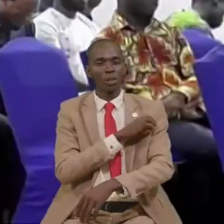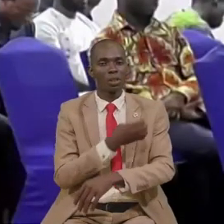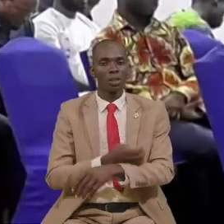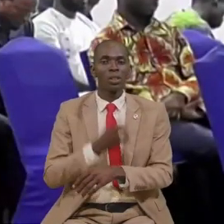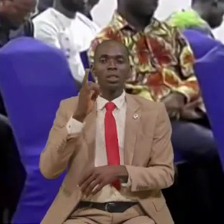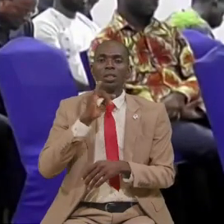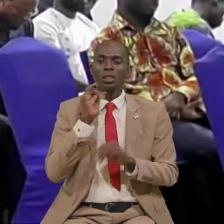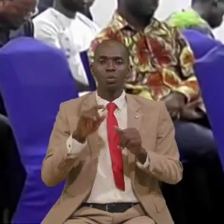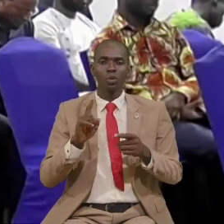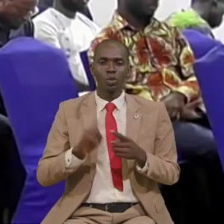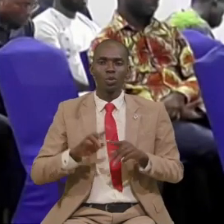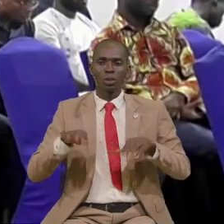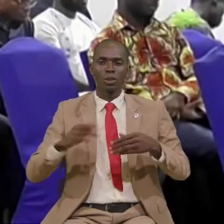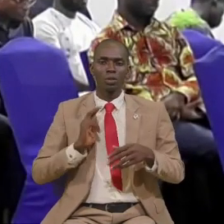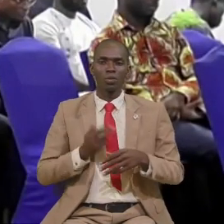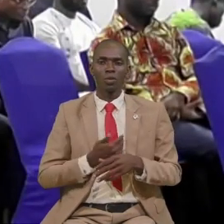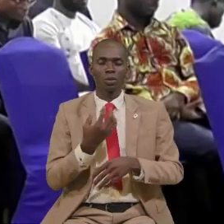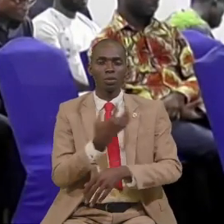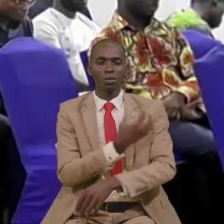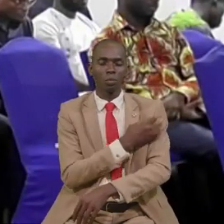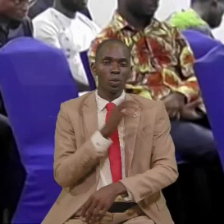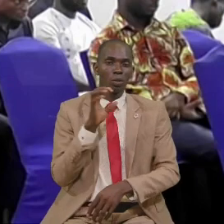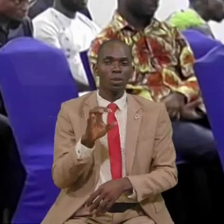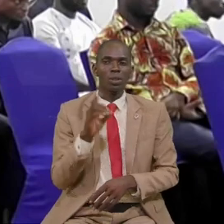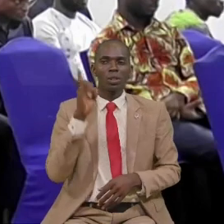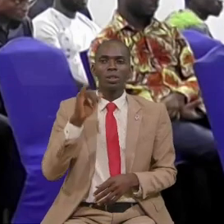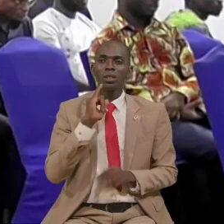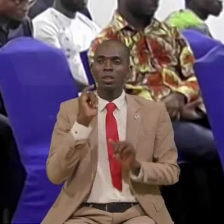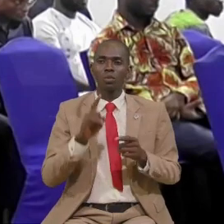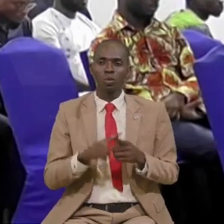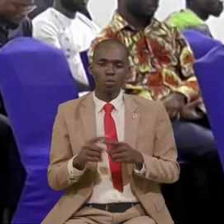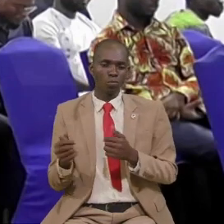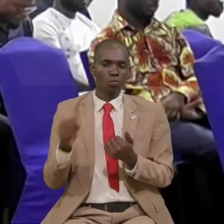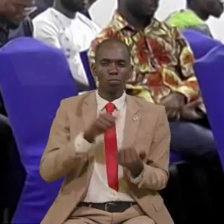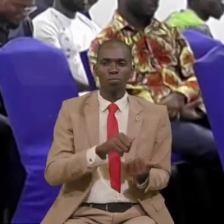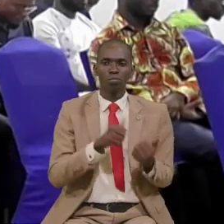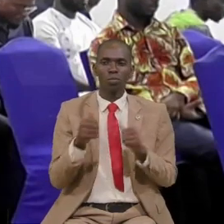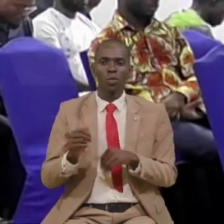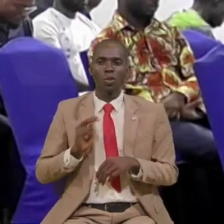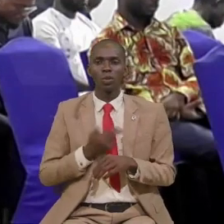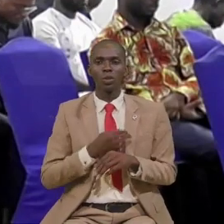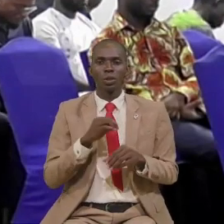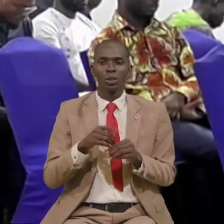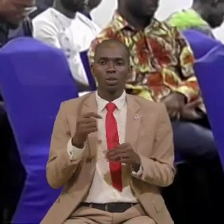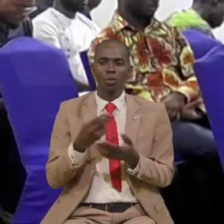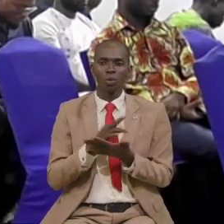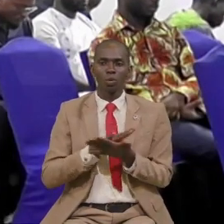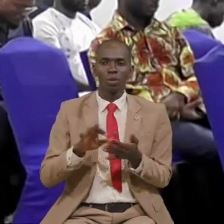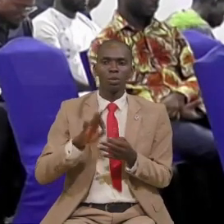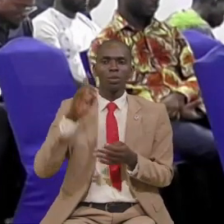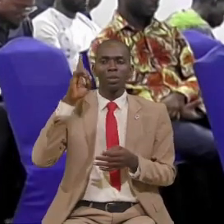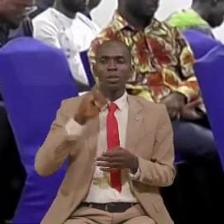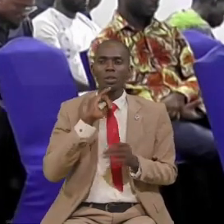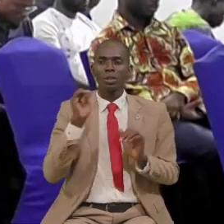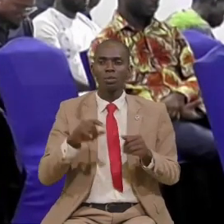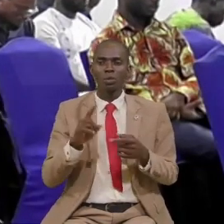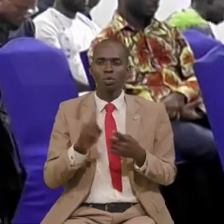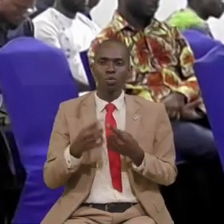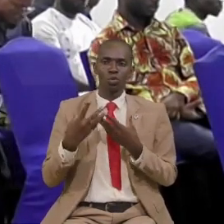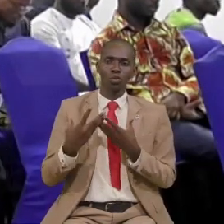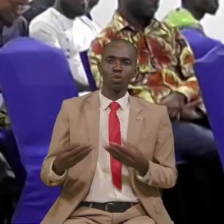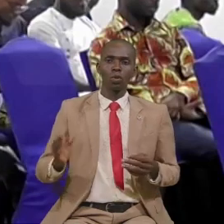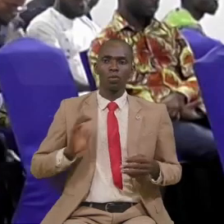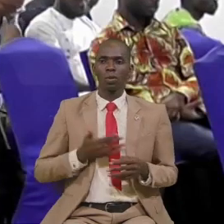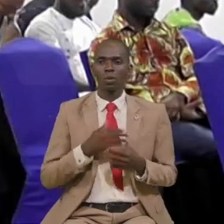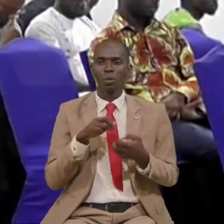He's able to baptize us, immerse us in the Holy Ghost. He's able to solve our problem. He's